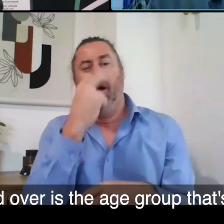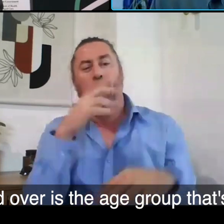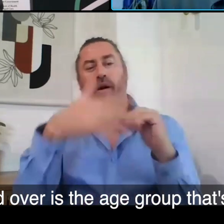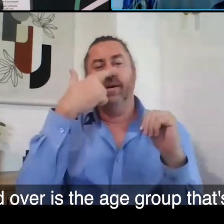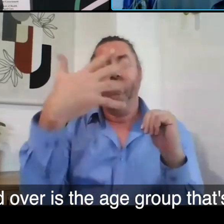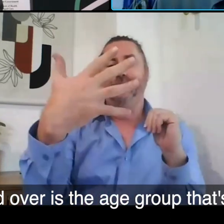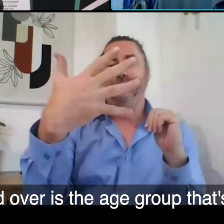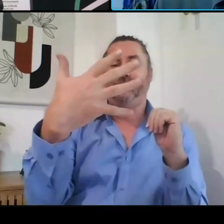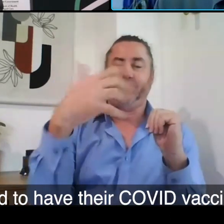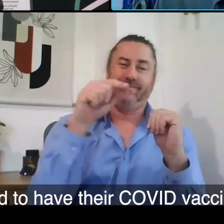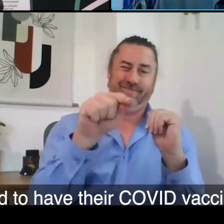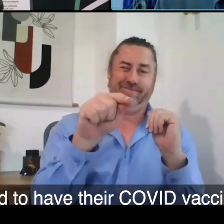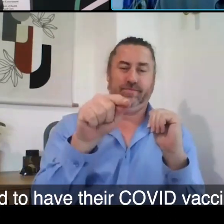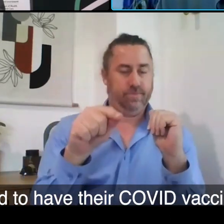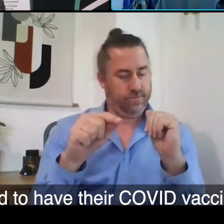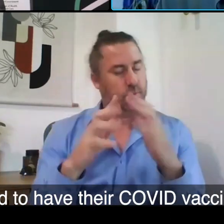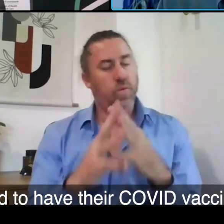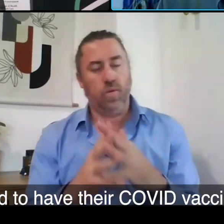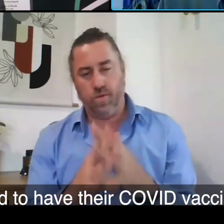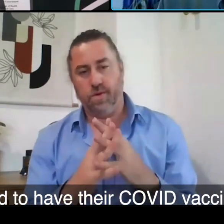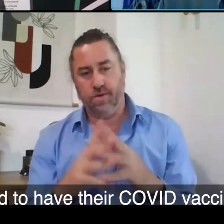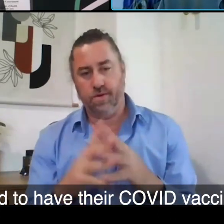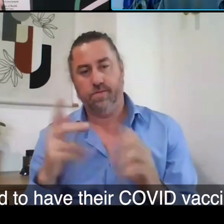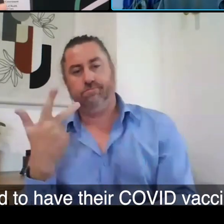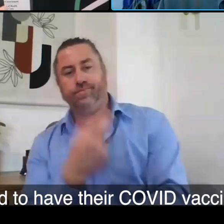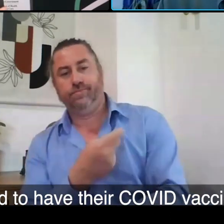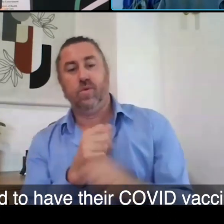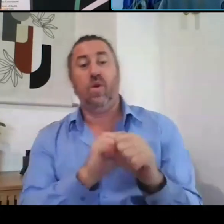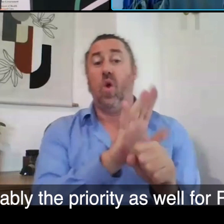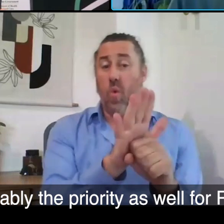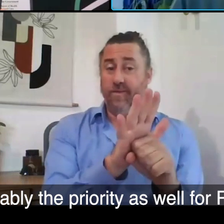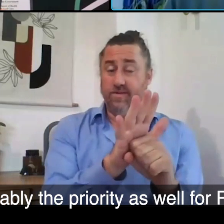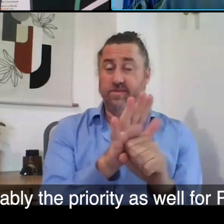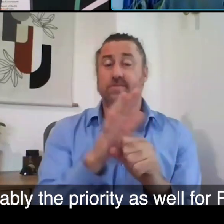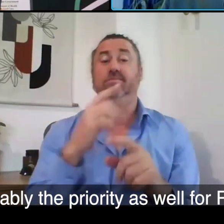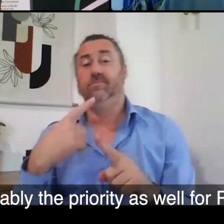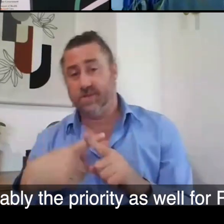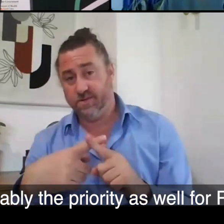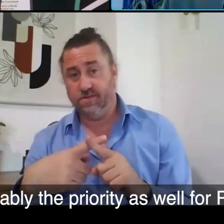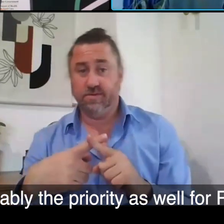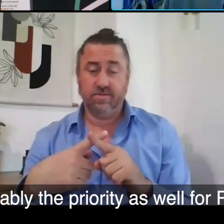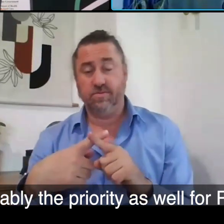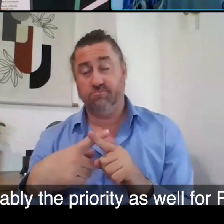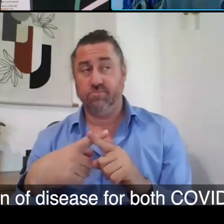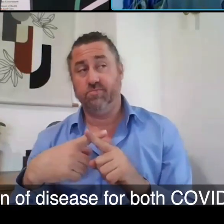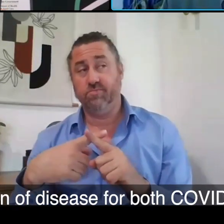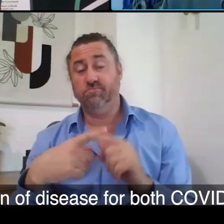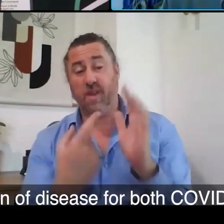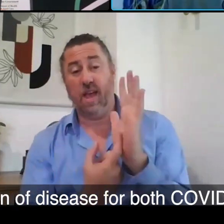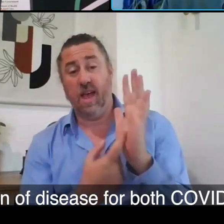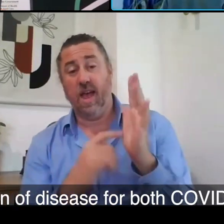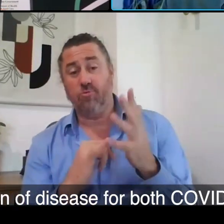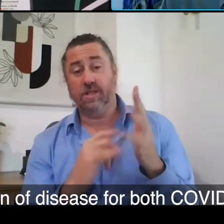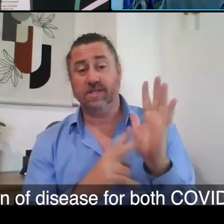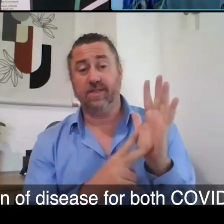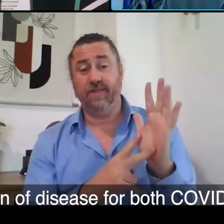age group that's strongly recommended to have their COVID vaccine, as well as probably the priority as well for RSV. So the burden of